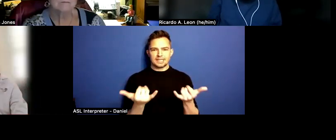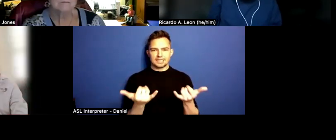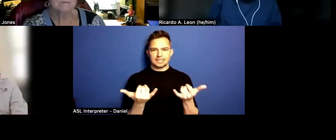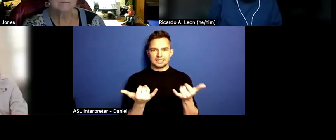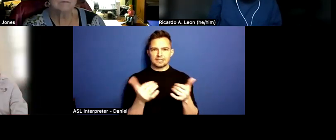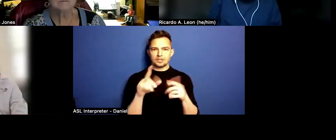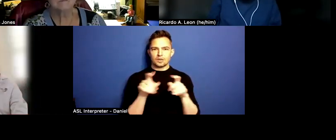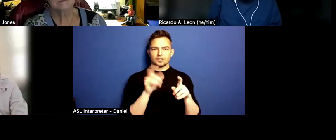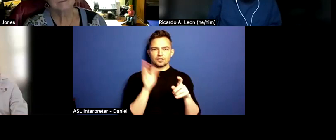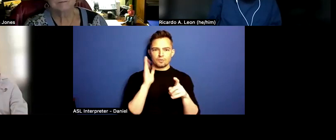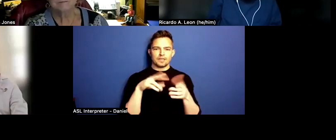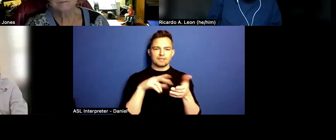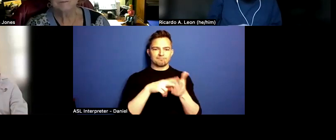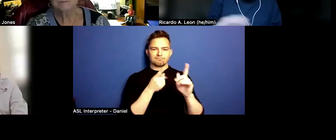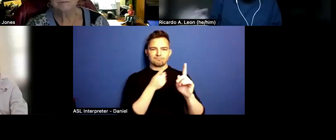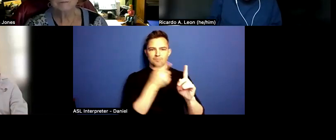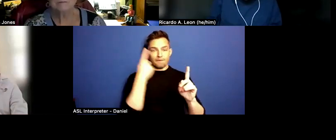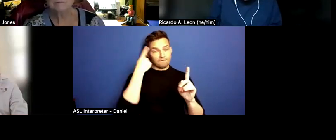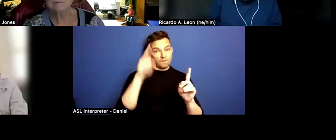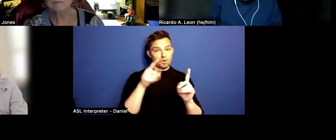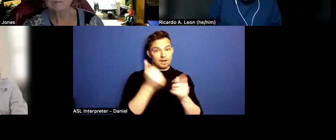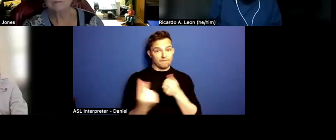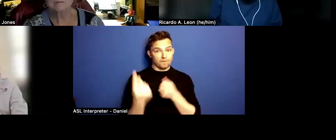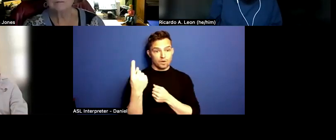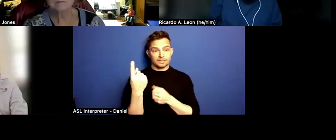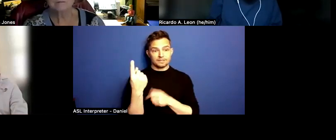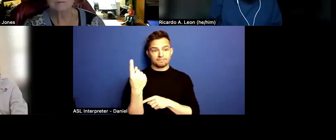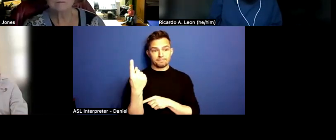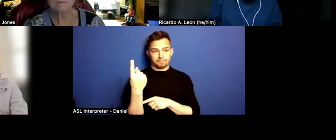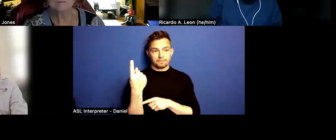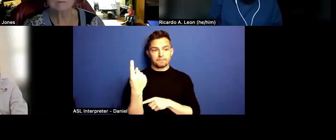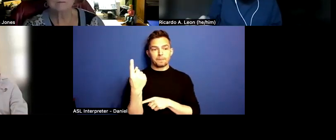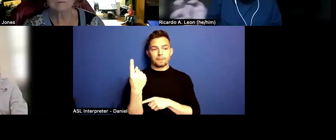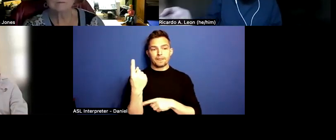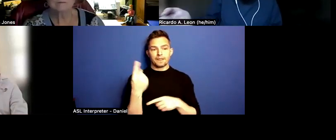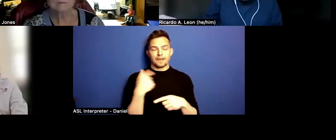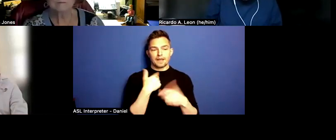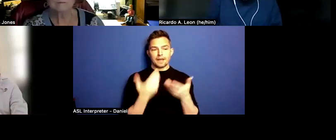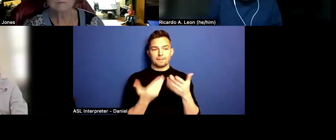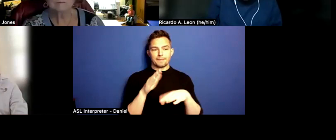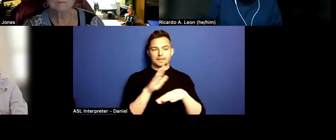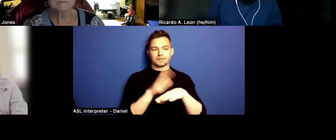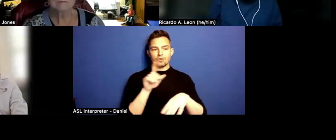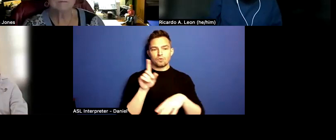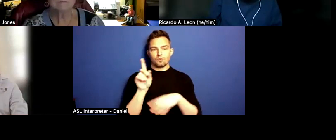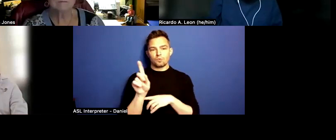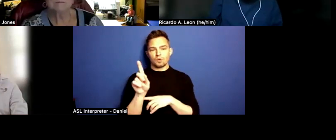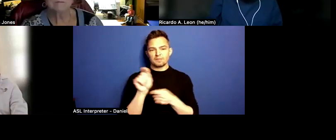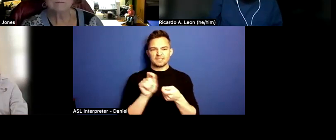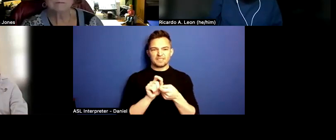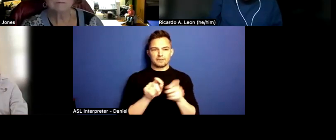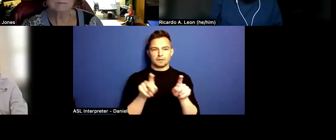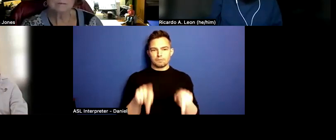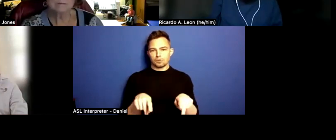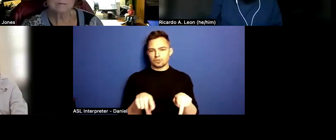going to be intended for everyone, but I might call on one particular person to